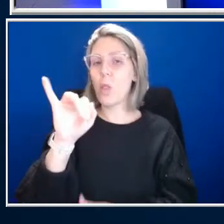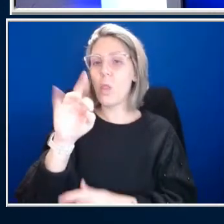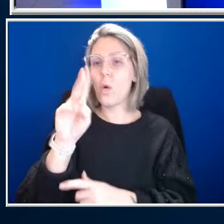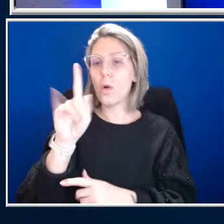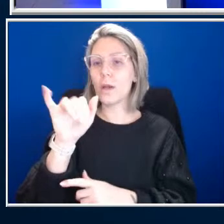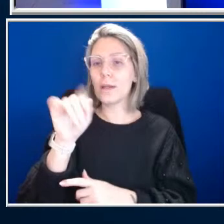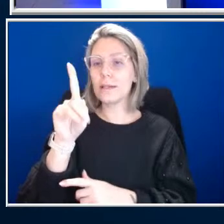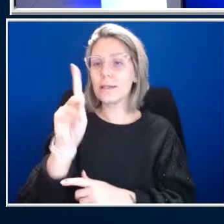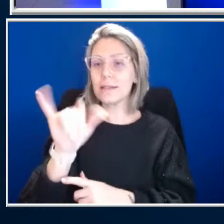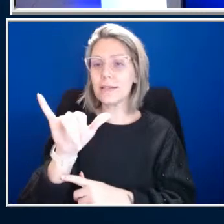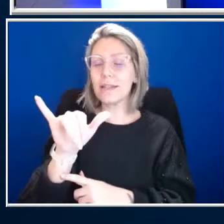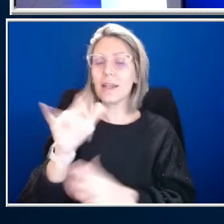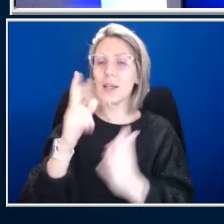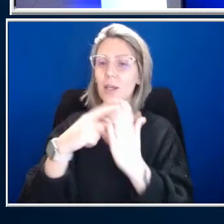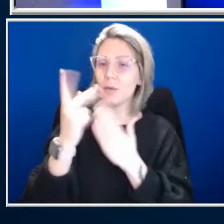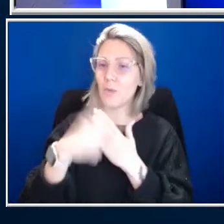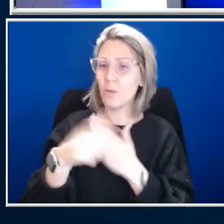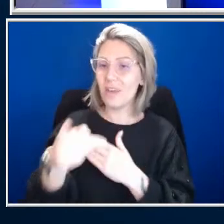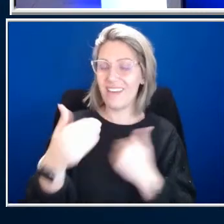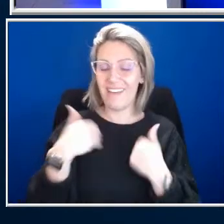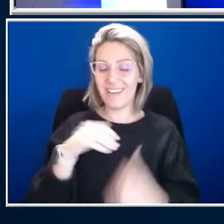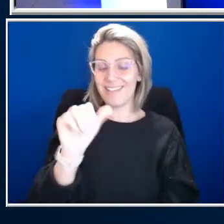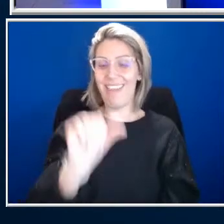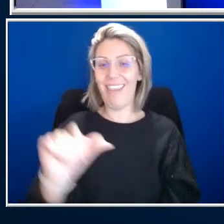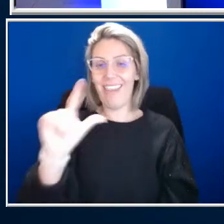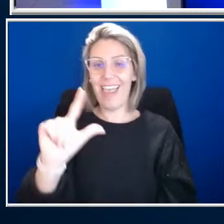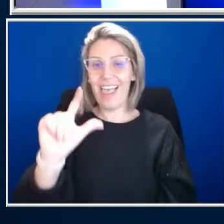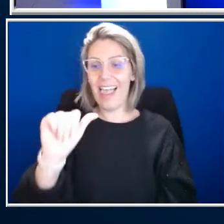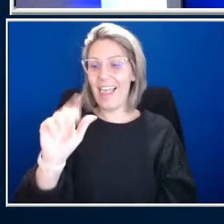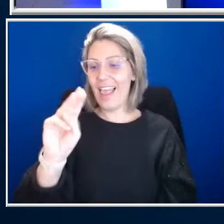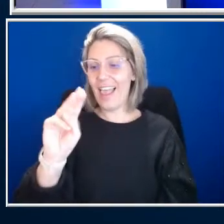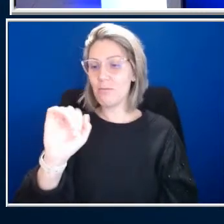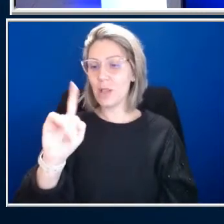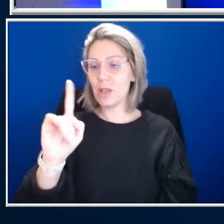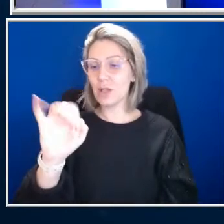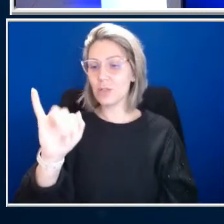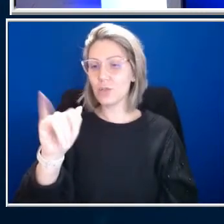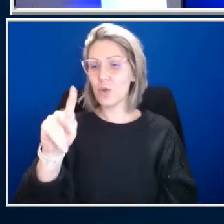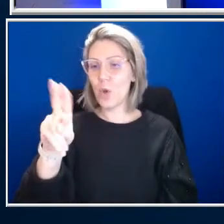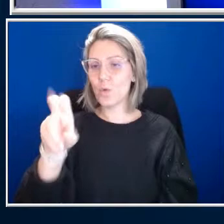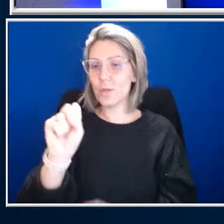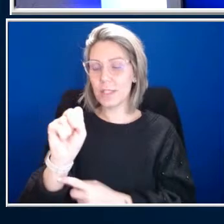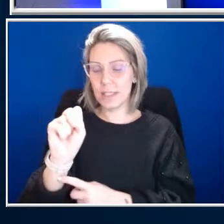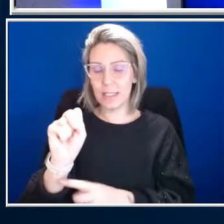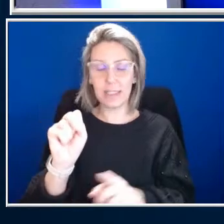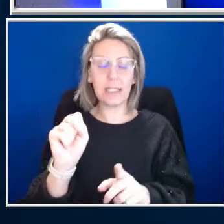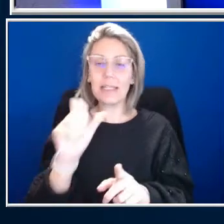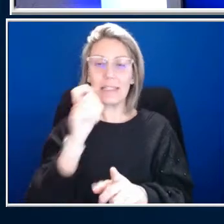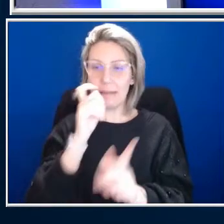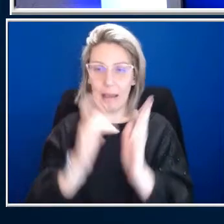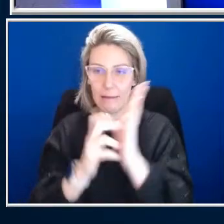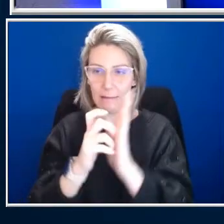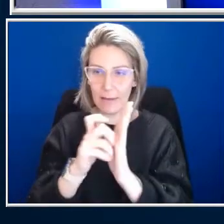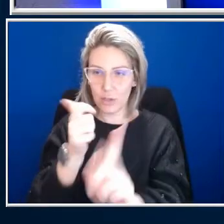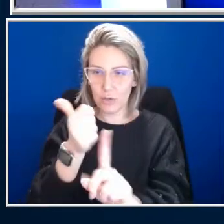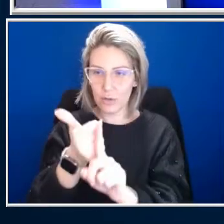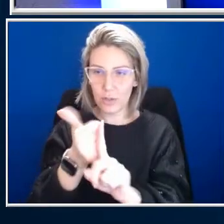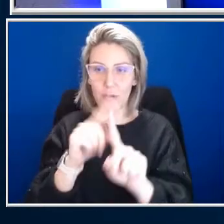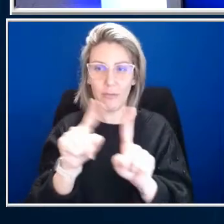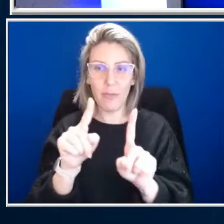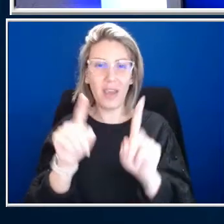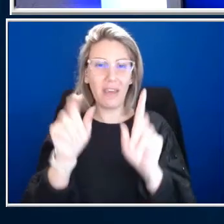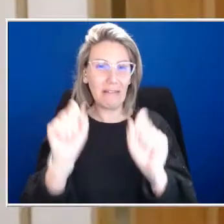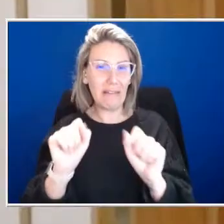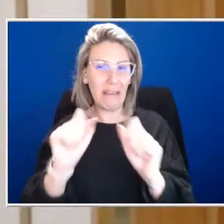has AL amyloidosis. It's not cancer, but it can show up alongside cancer. It's a problem that starts in the bone marrow?